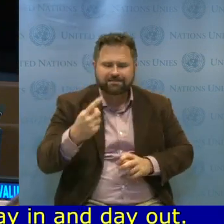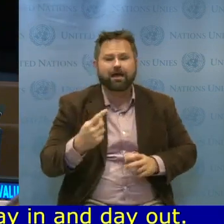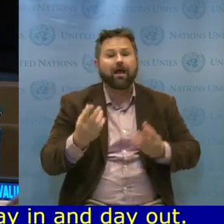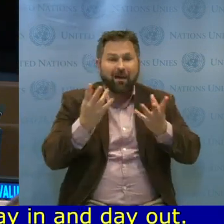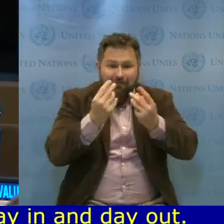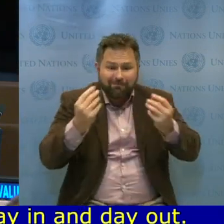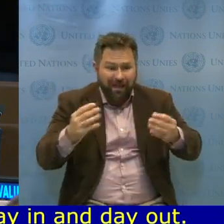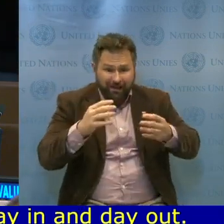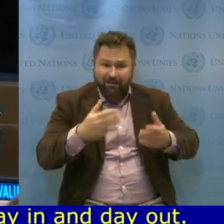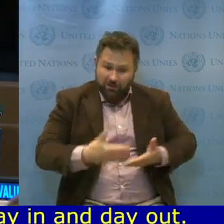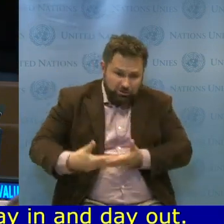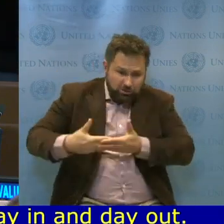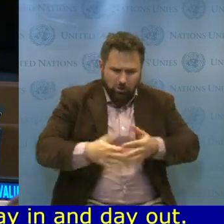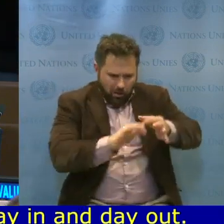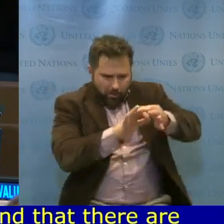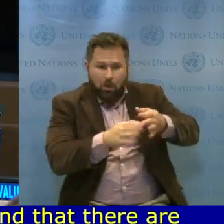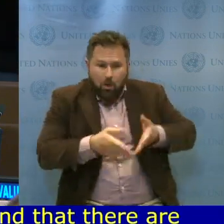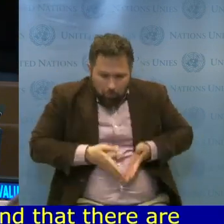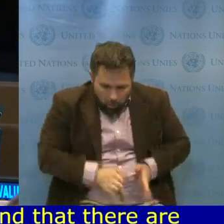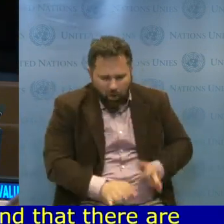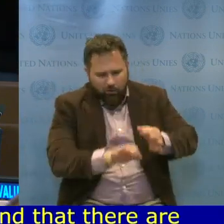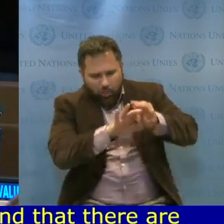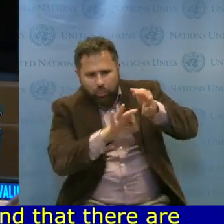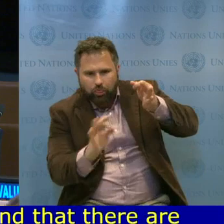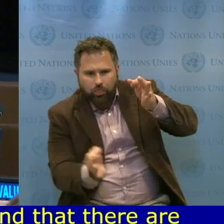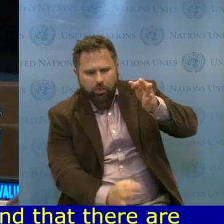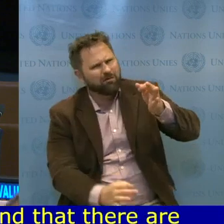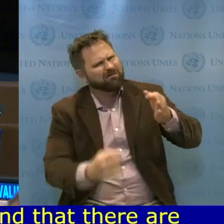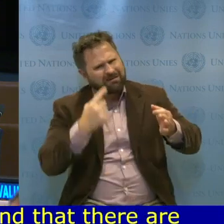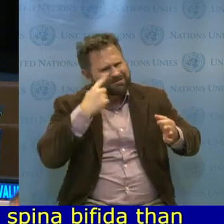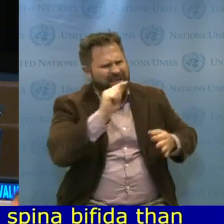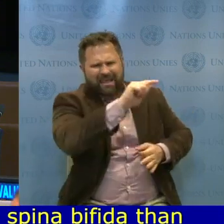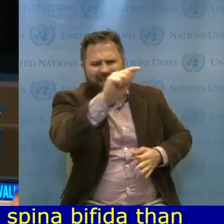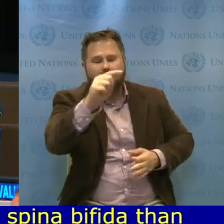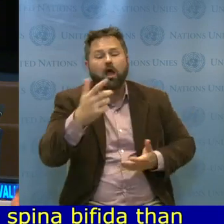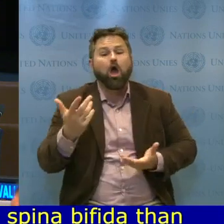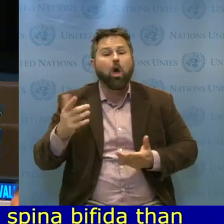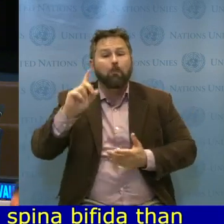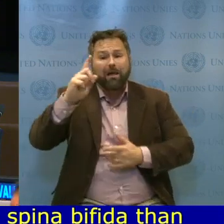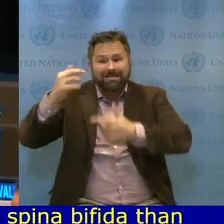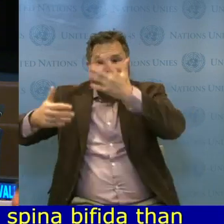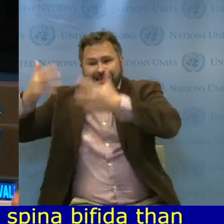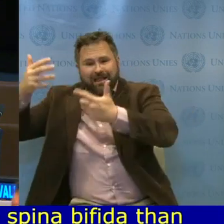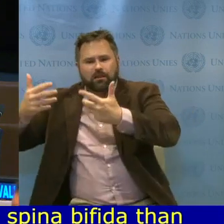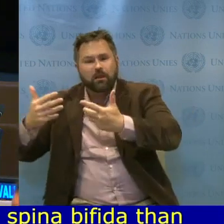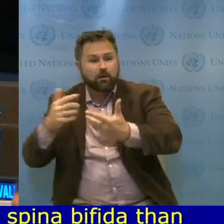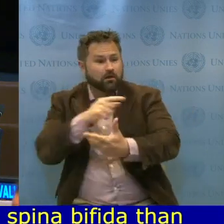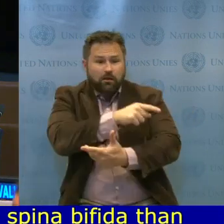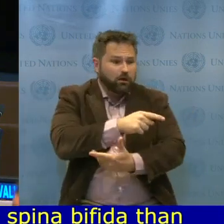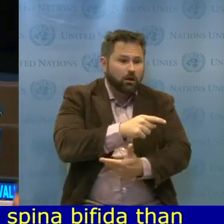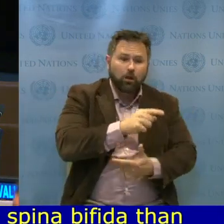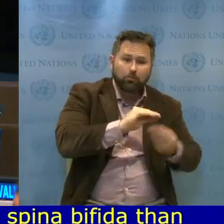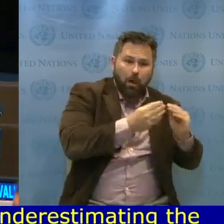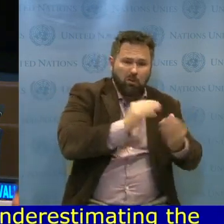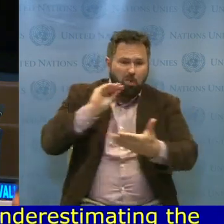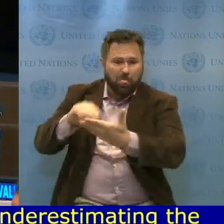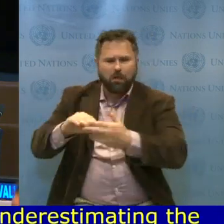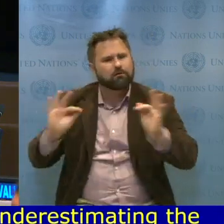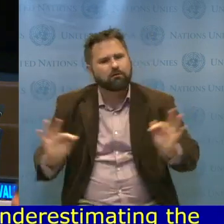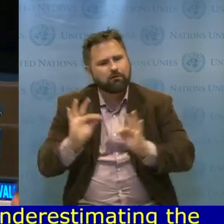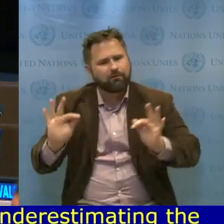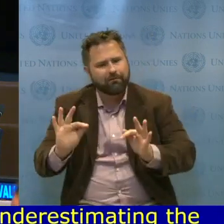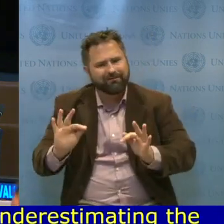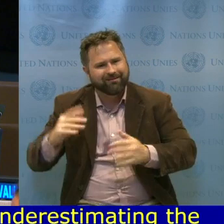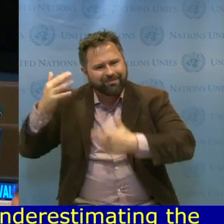grossly underestimating the real prevalence of children with congenital disabilities in official statistics. In another study, we found